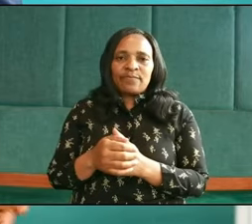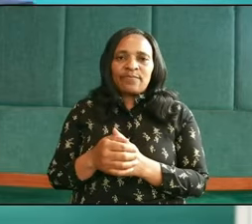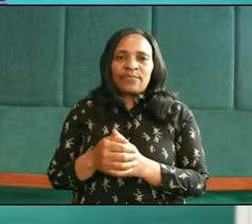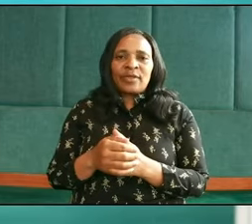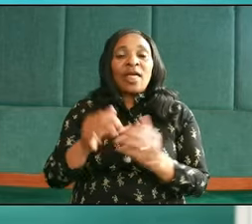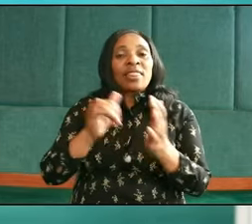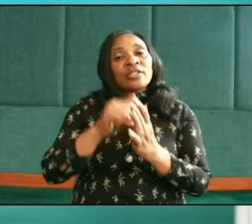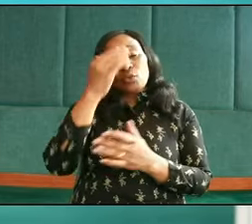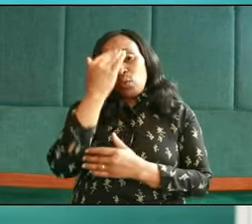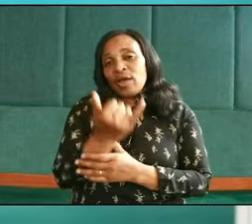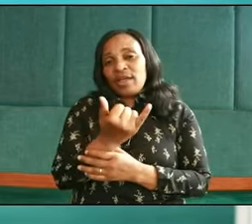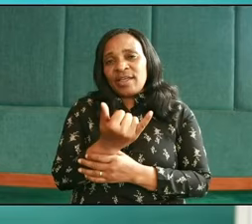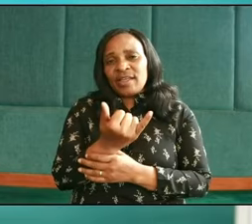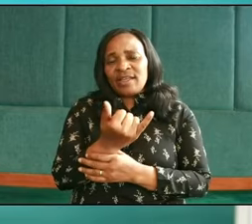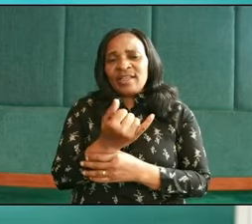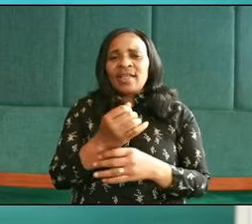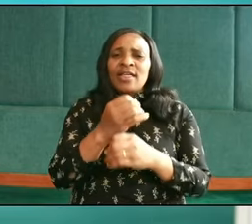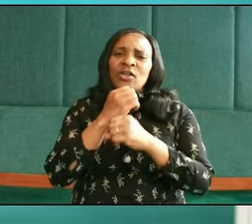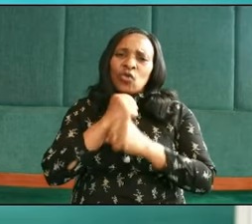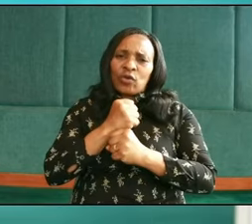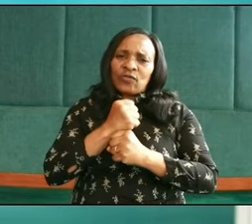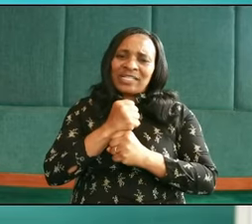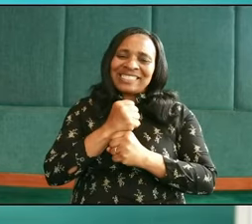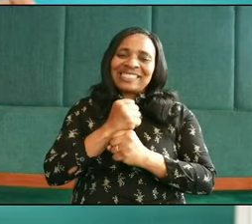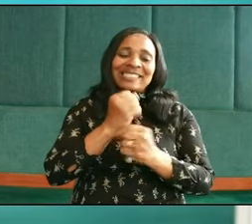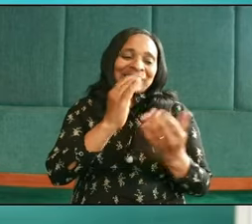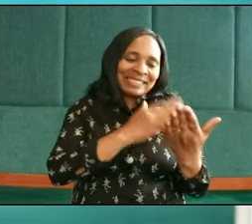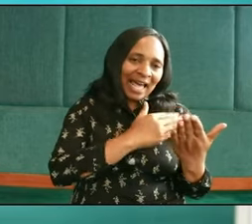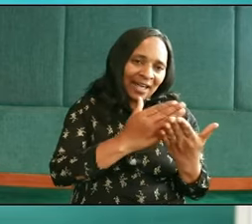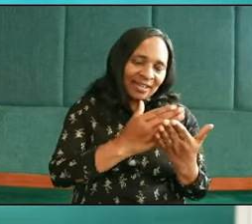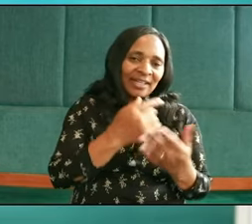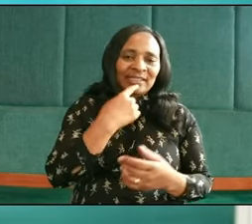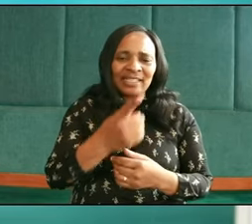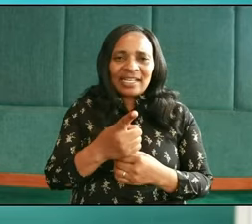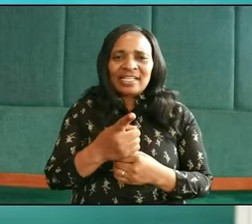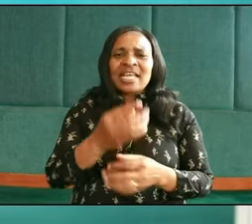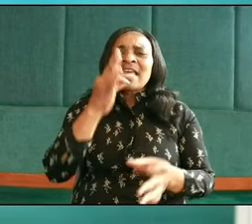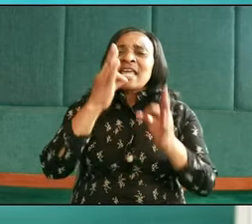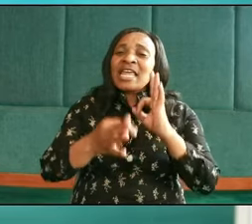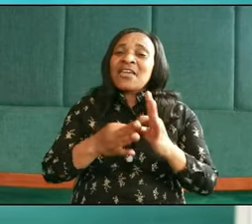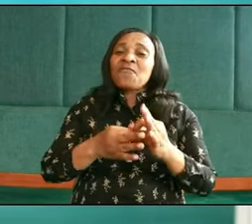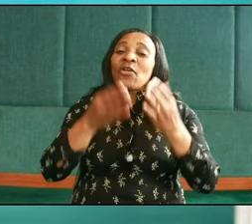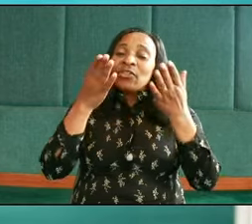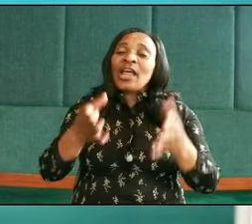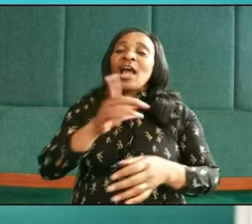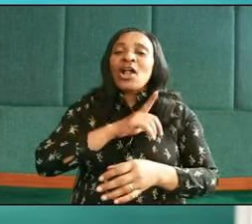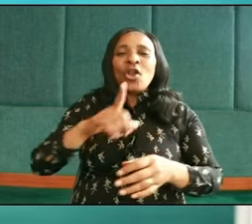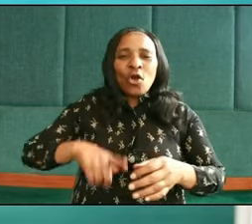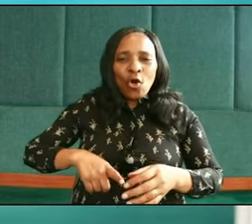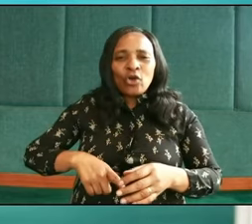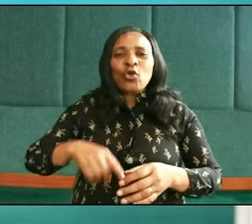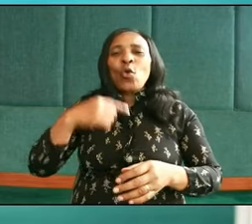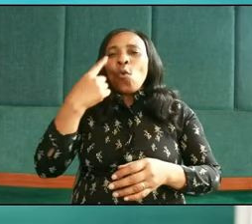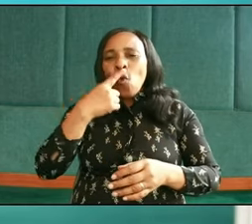That is why they confidently sing and say, if it had not been the Lord who was